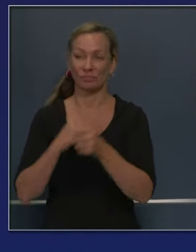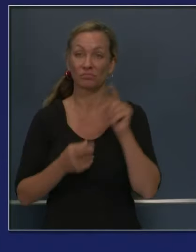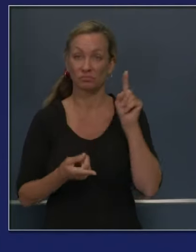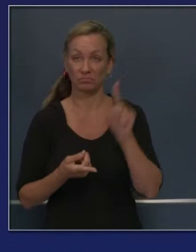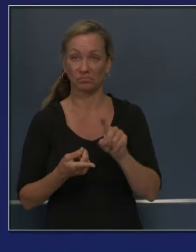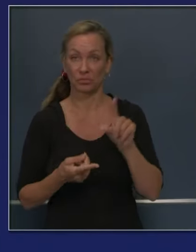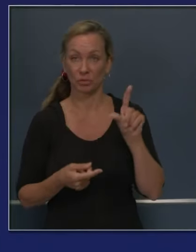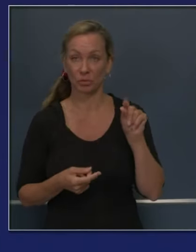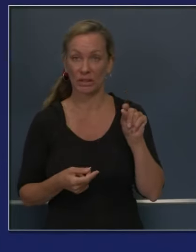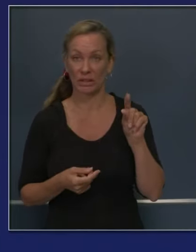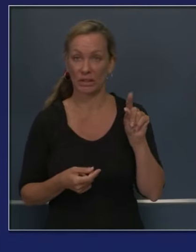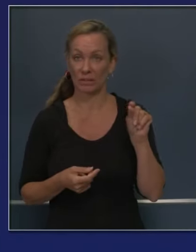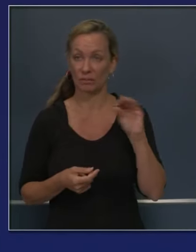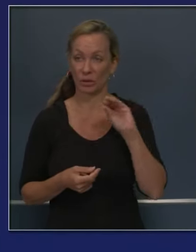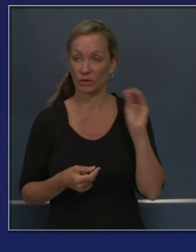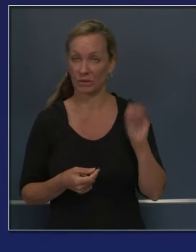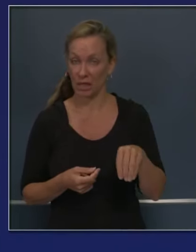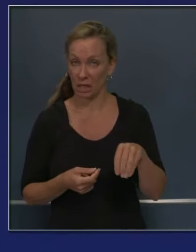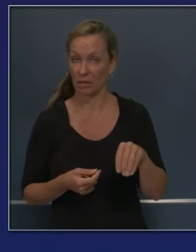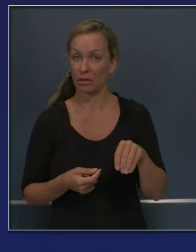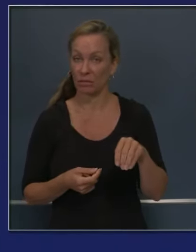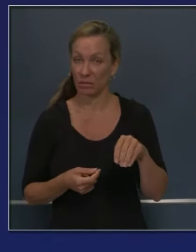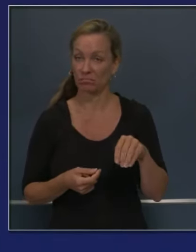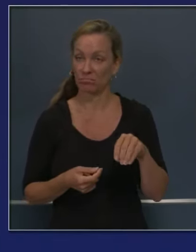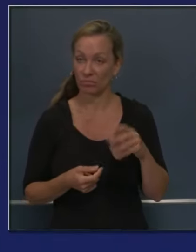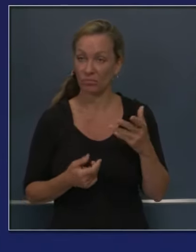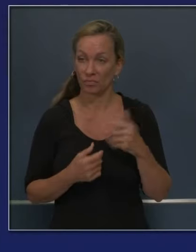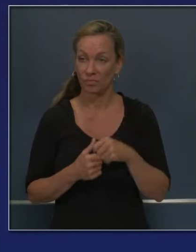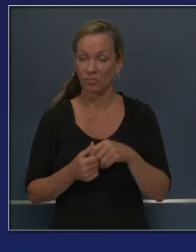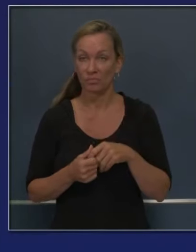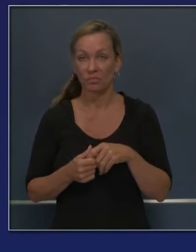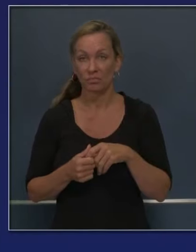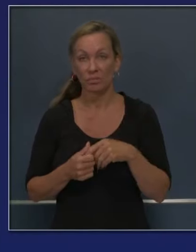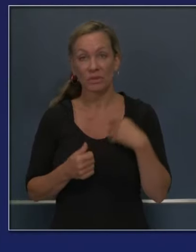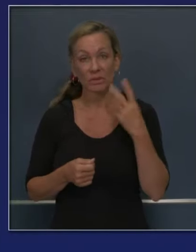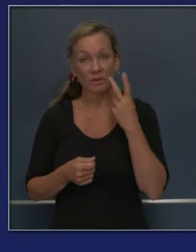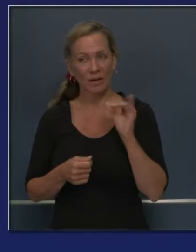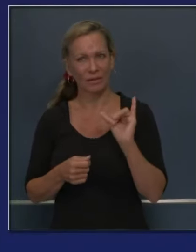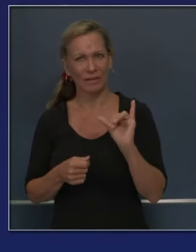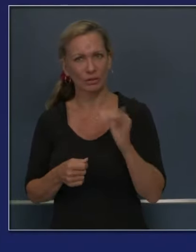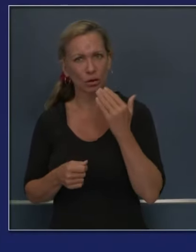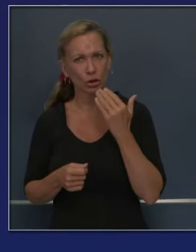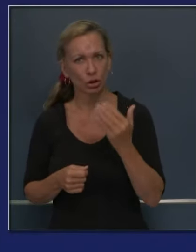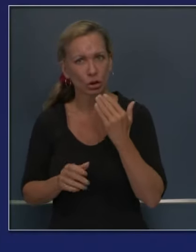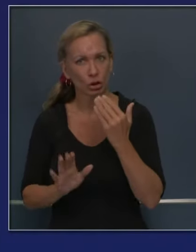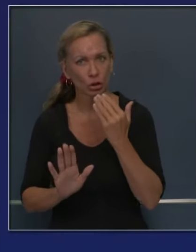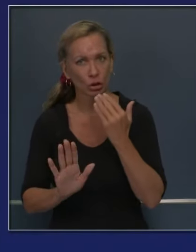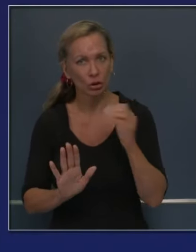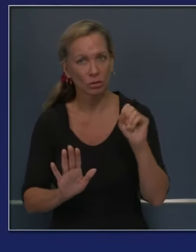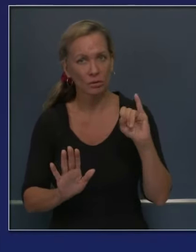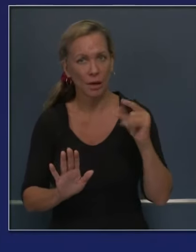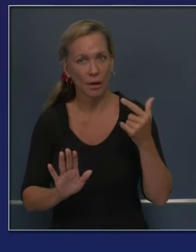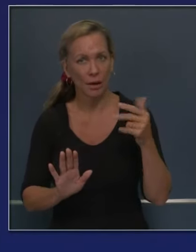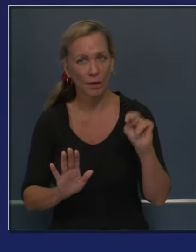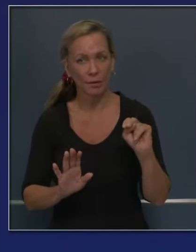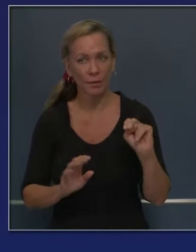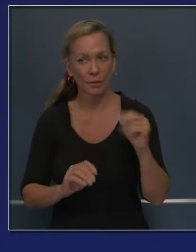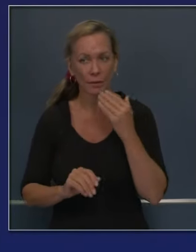14-day period, continuing to trend in a very encouraging direction, down minus